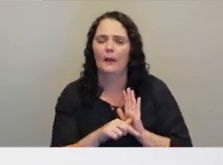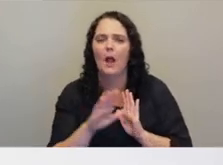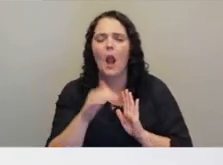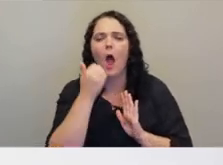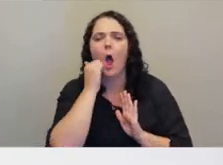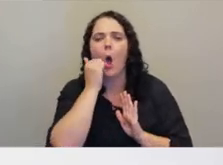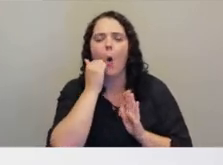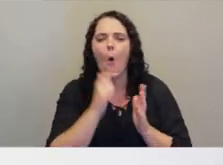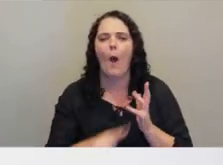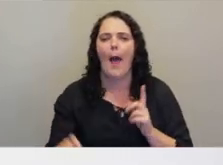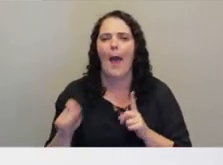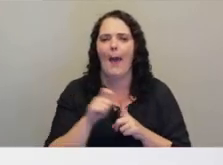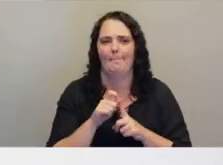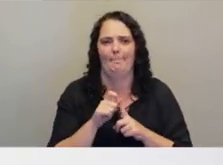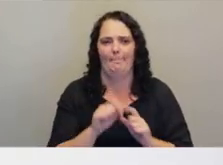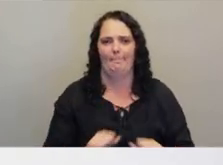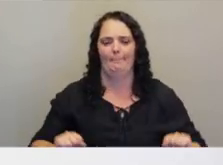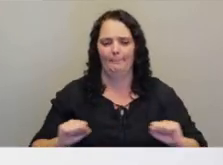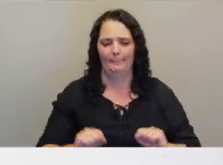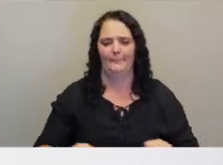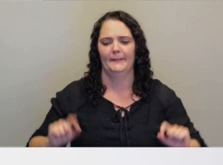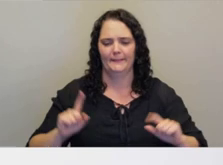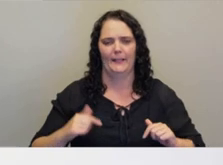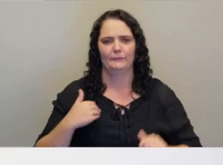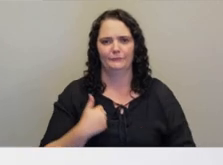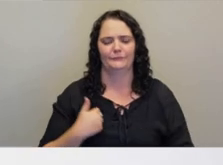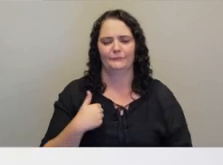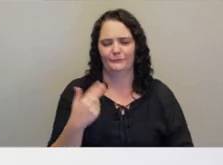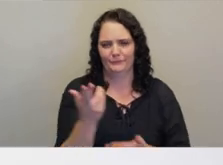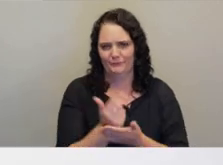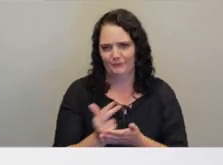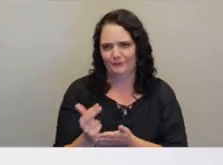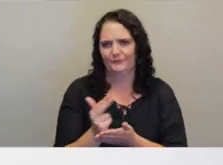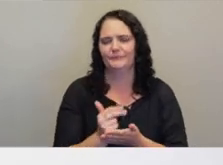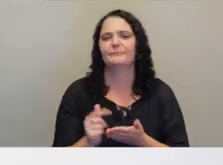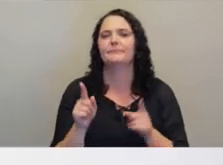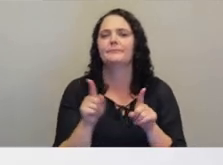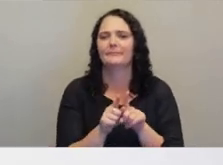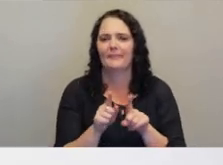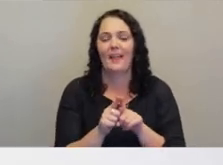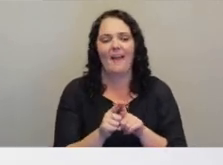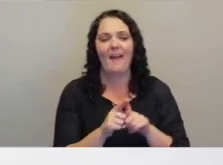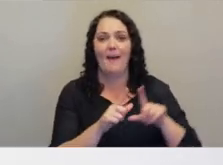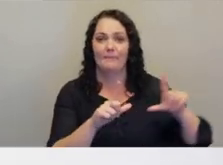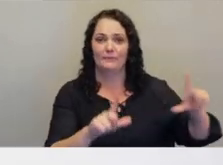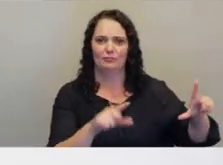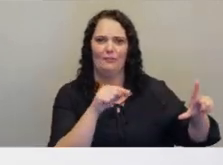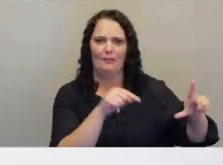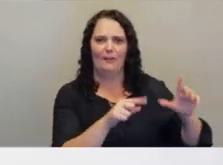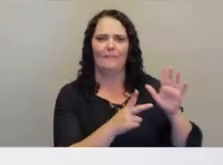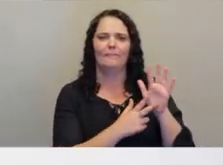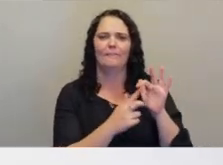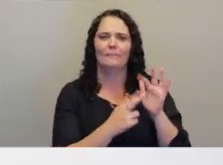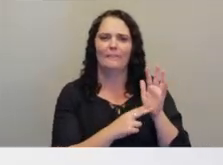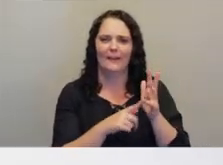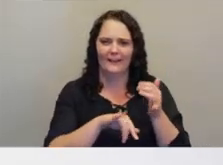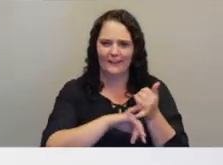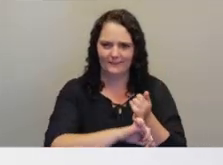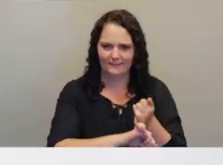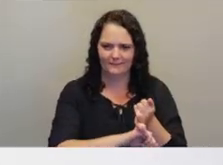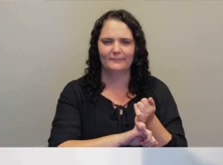on that Boucher drawing, Venus with 2 cherubs. You'll see Venus reclining, classical kind